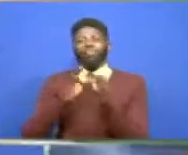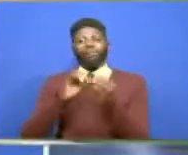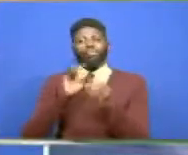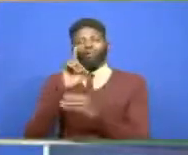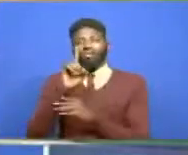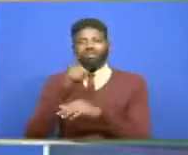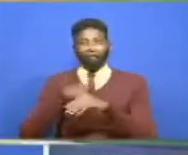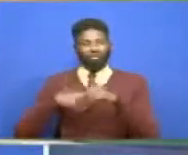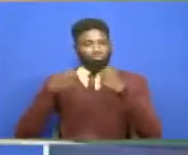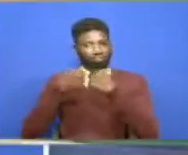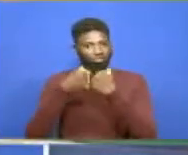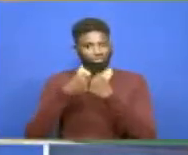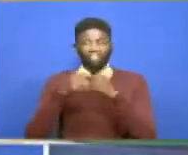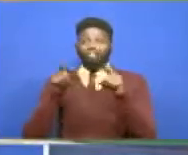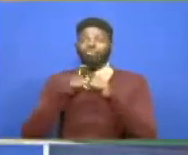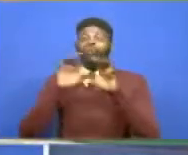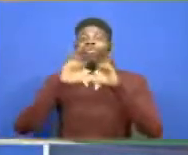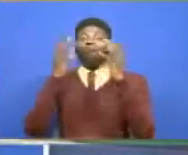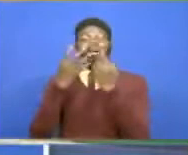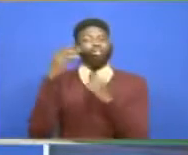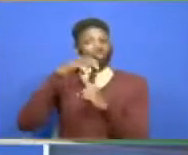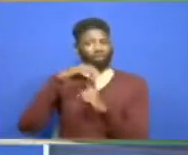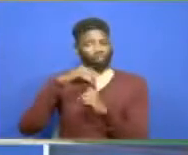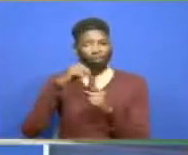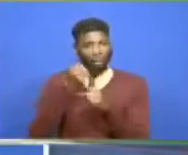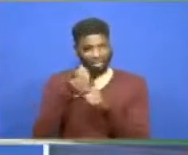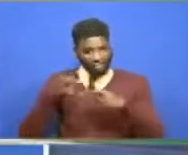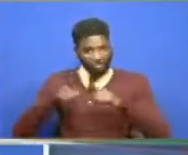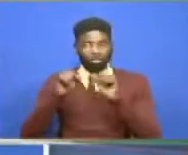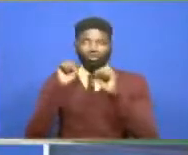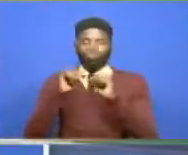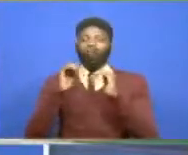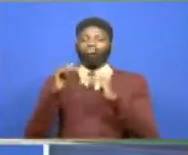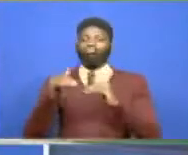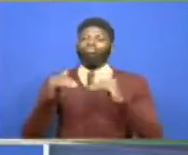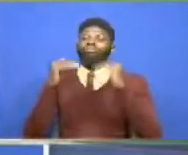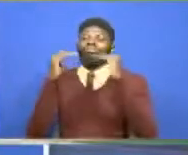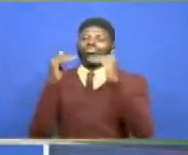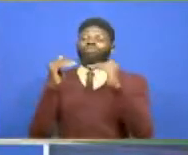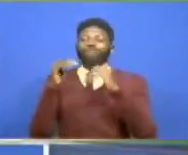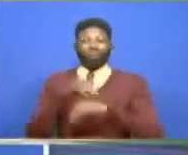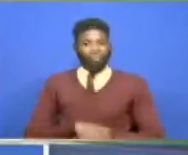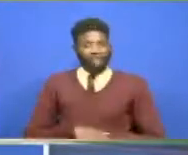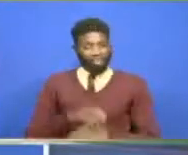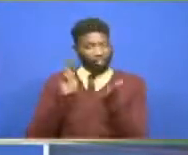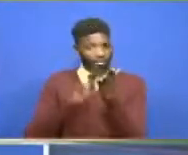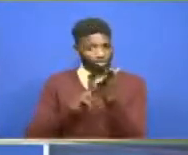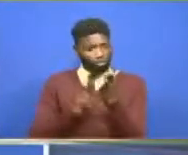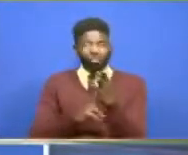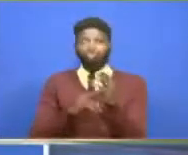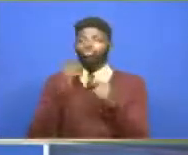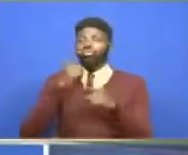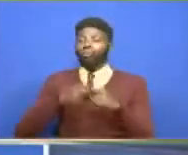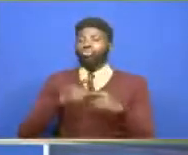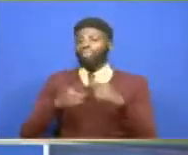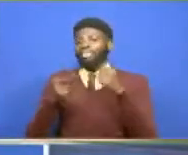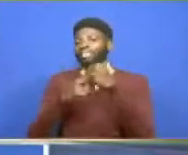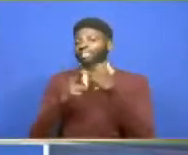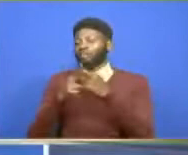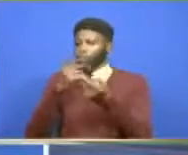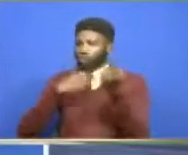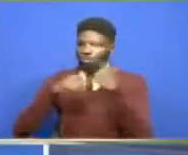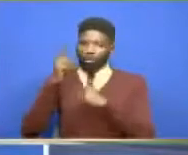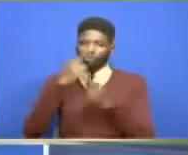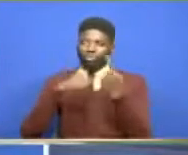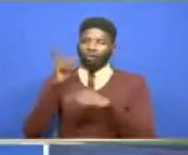Nürburgring. And the world champions has also boosted his chances at equaling Schumacher's record total of 7 world championships after